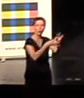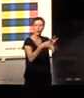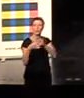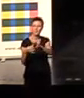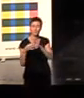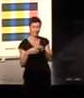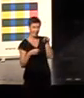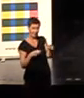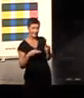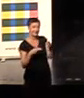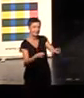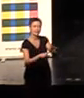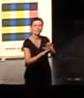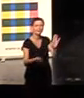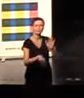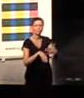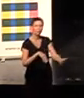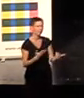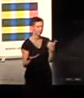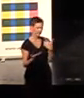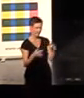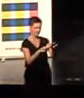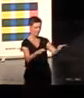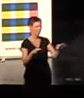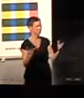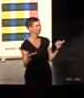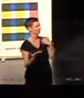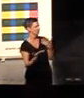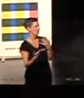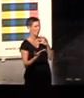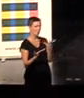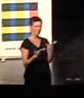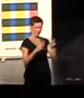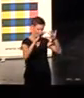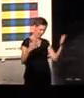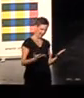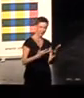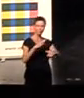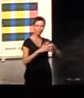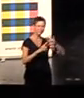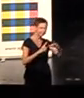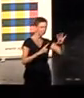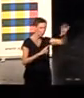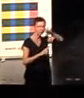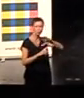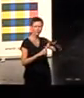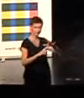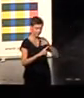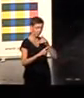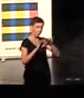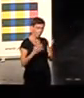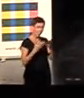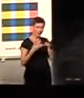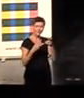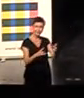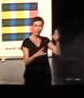de wereld system is not interested in een planeet full of countries de ruilsysteem is